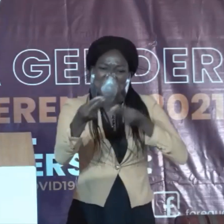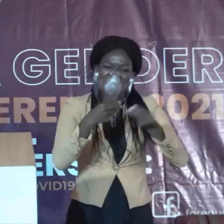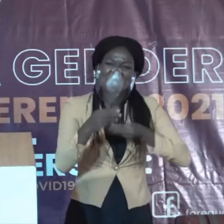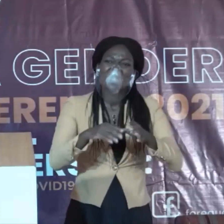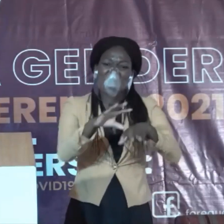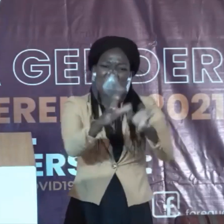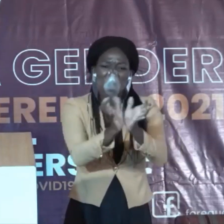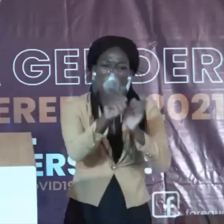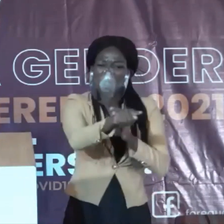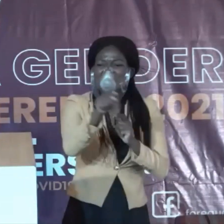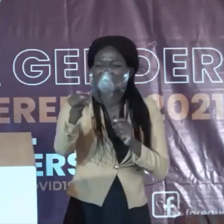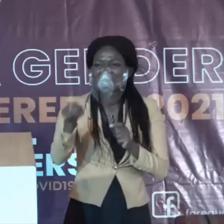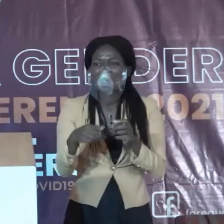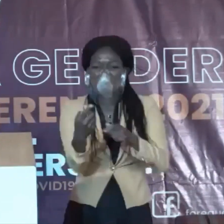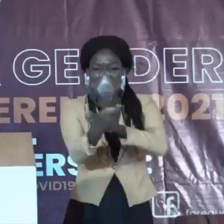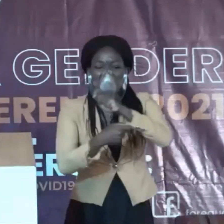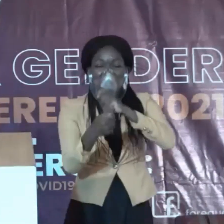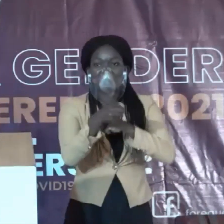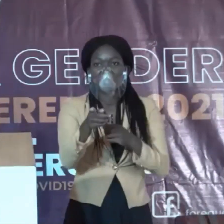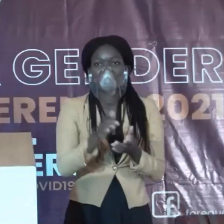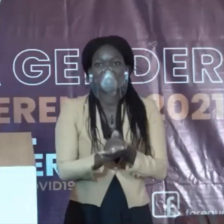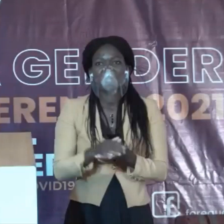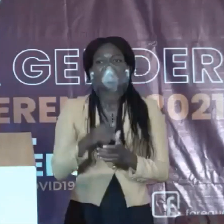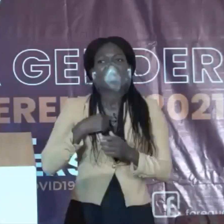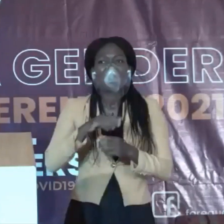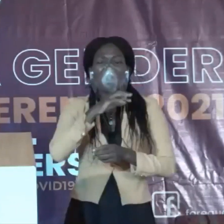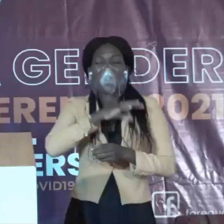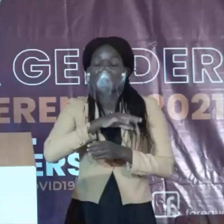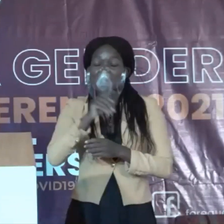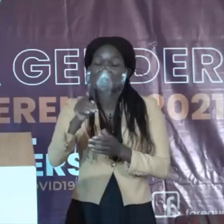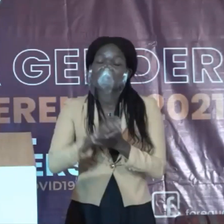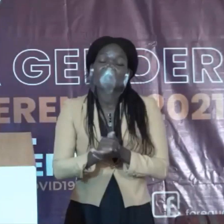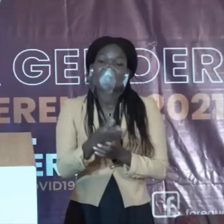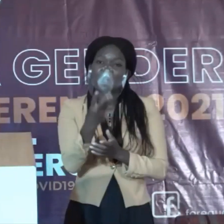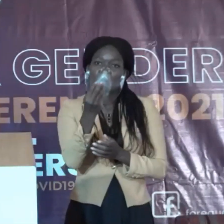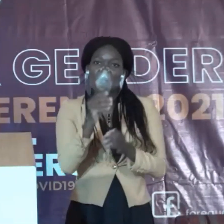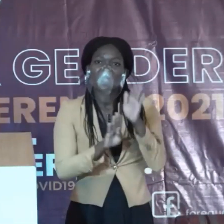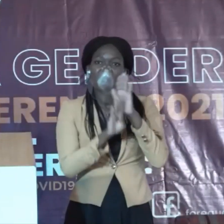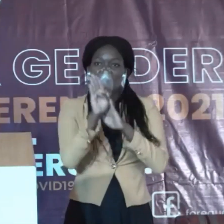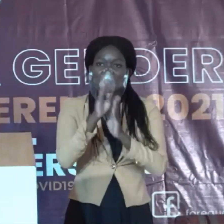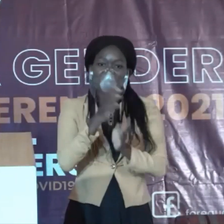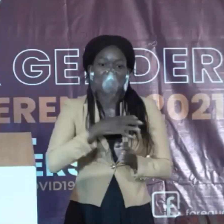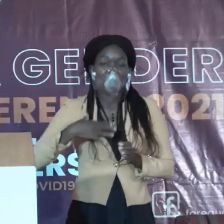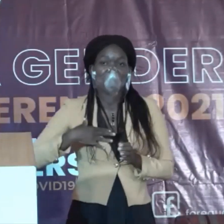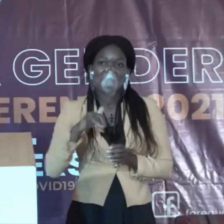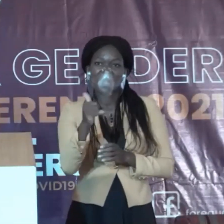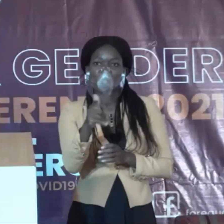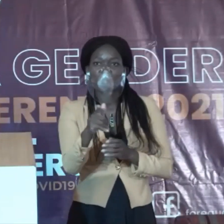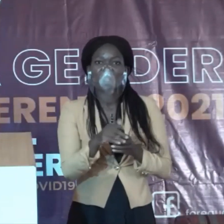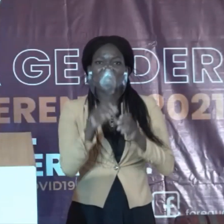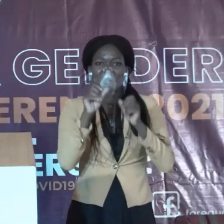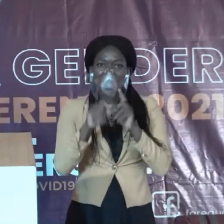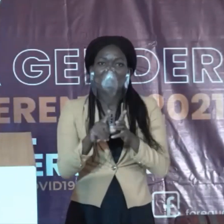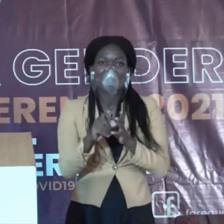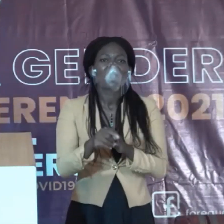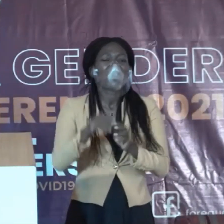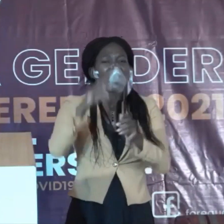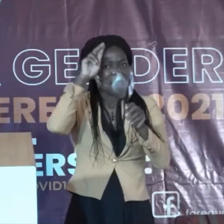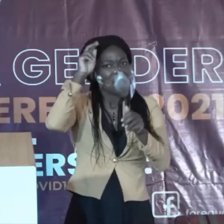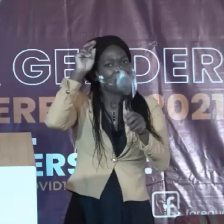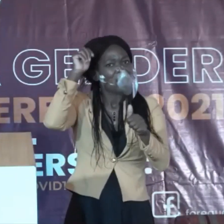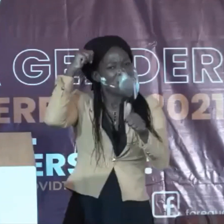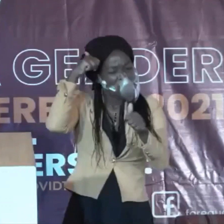that successful economic empowerment for women and youth results from organizing and building the capacity of